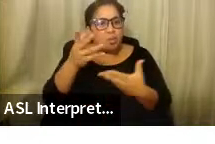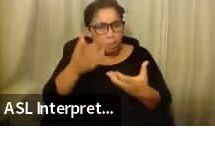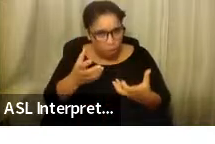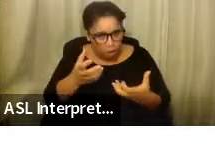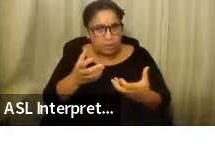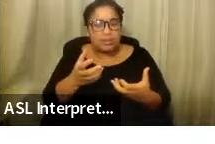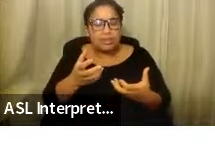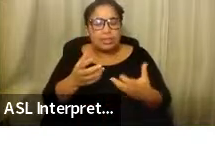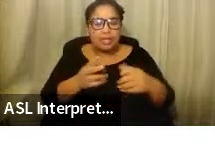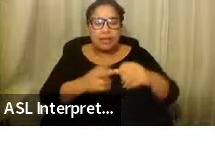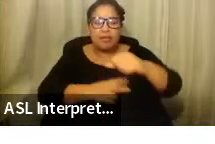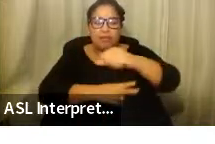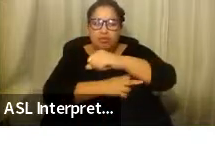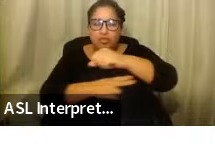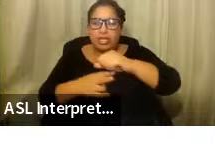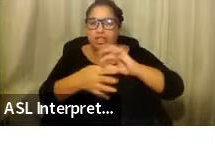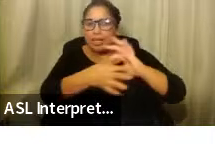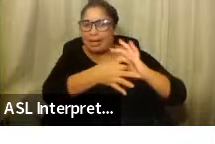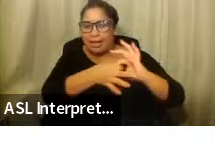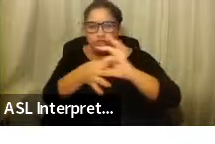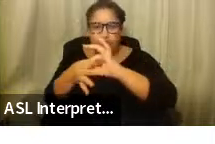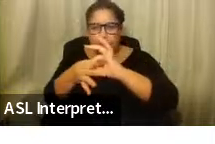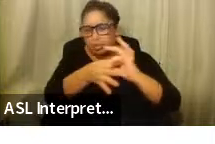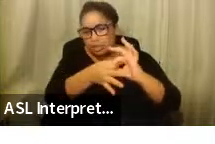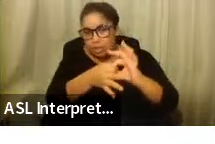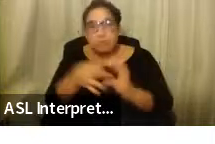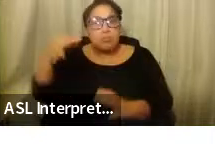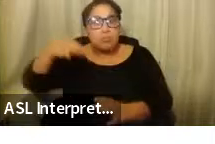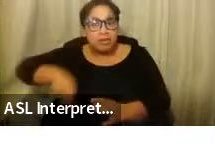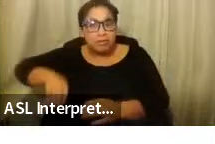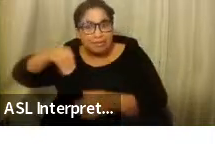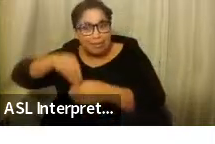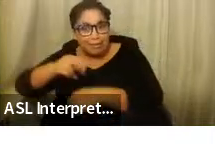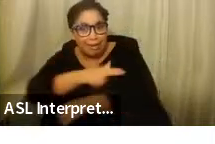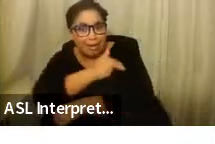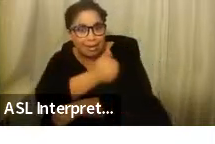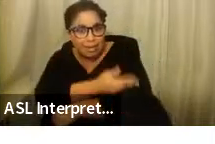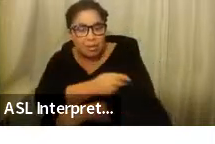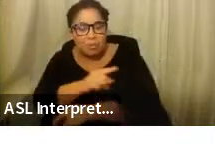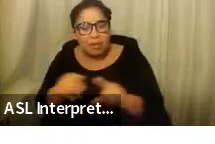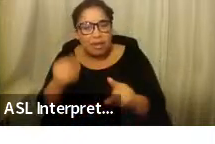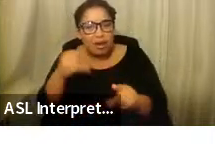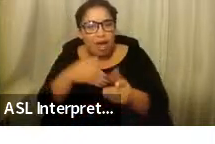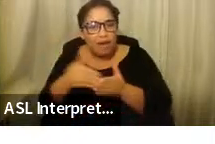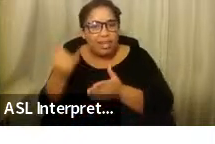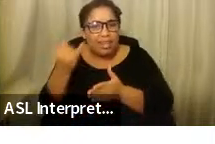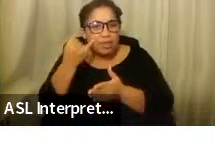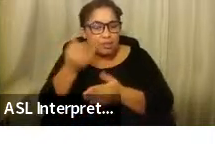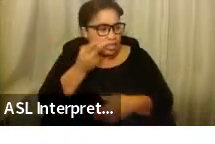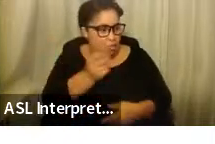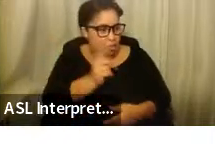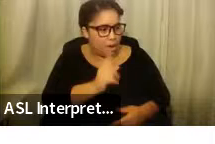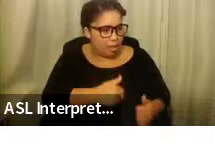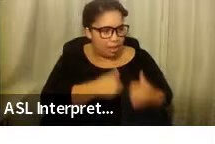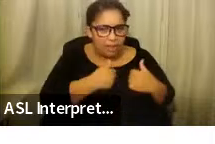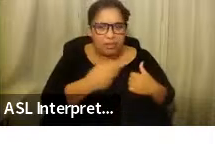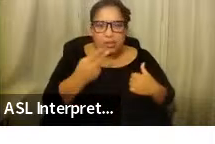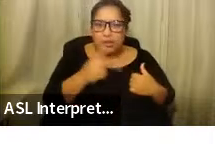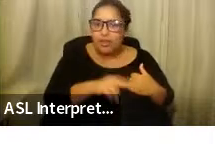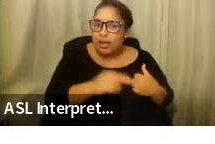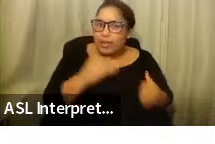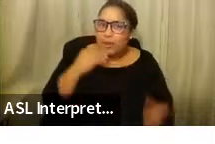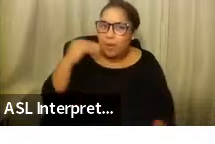those resources. But we recognize that often if you can see where the patient lives, look at their home,